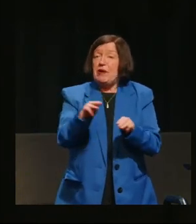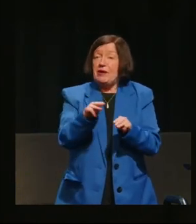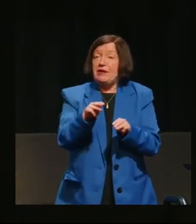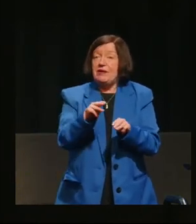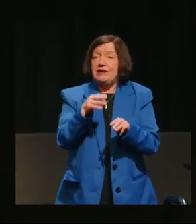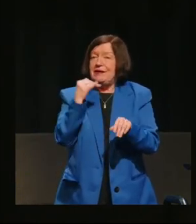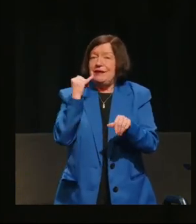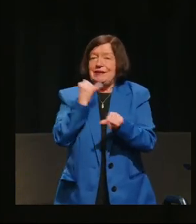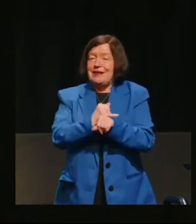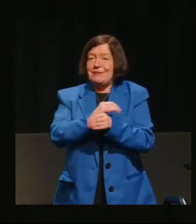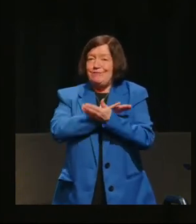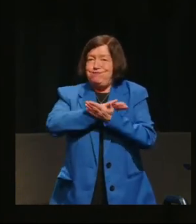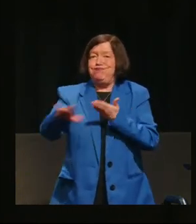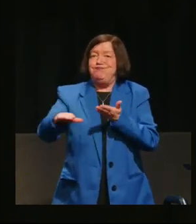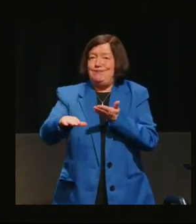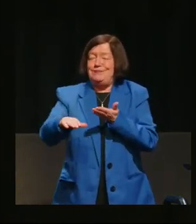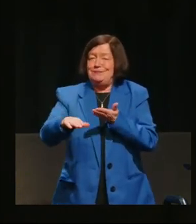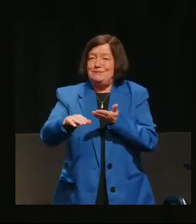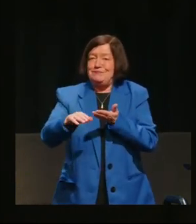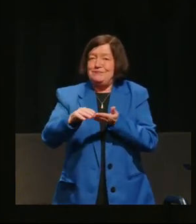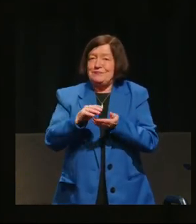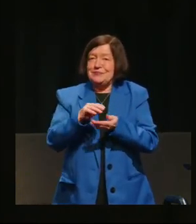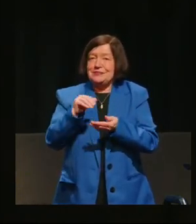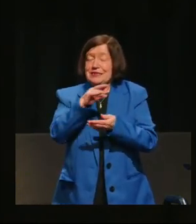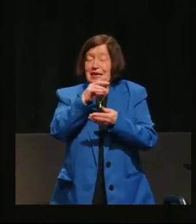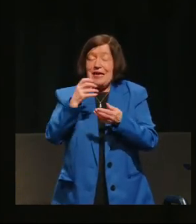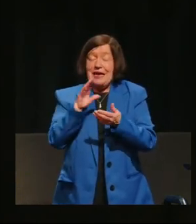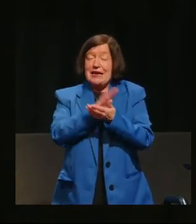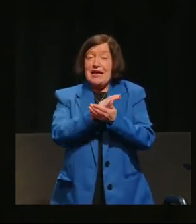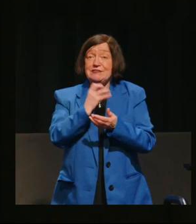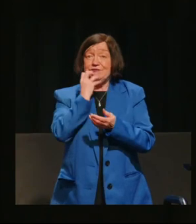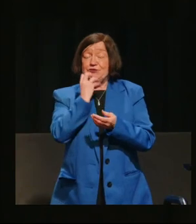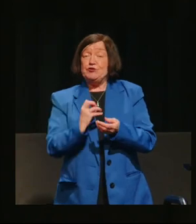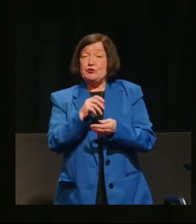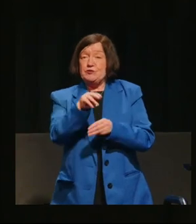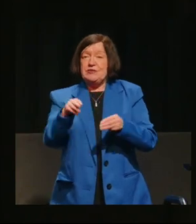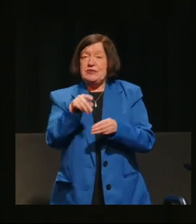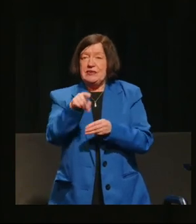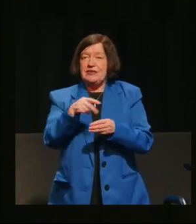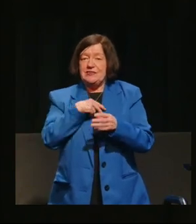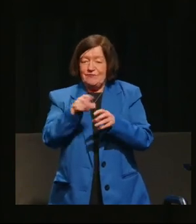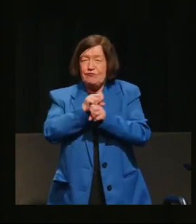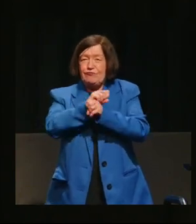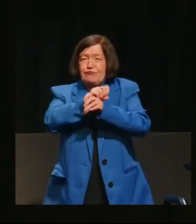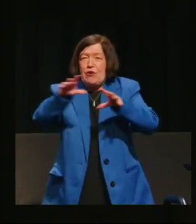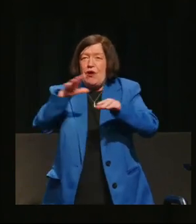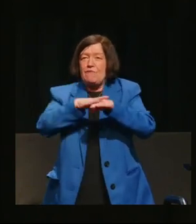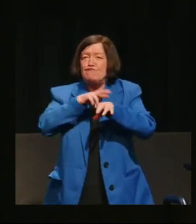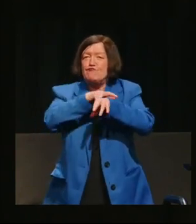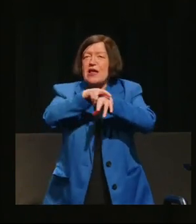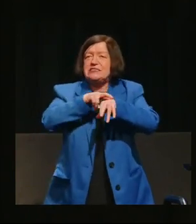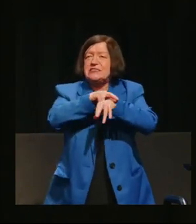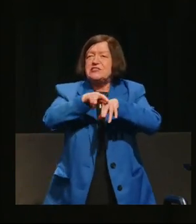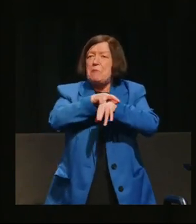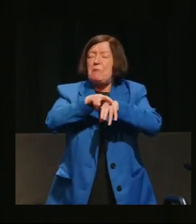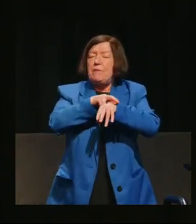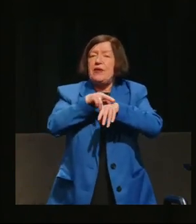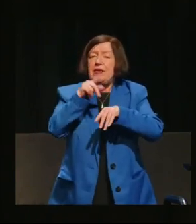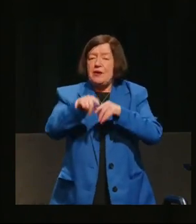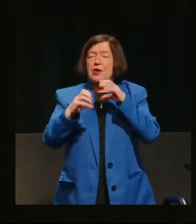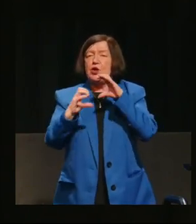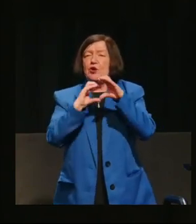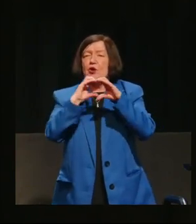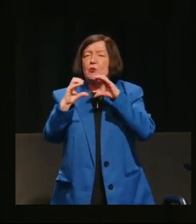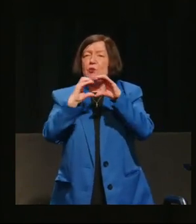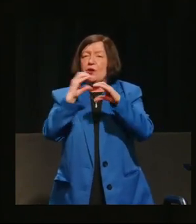has yet to be eradicated. Anti-Semitism is a particularly virulent form of racism. It can be